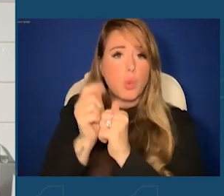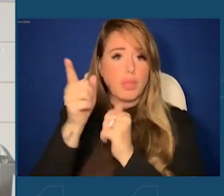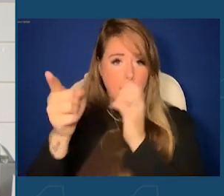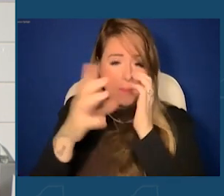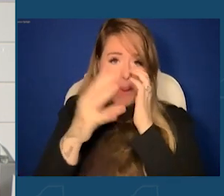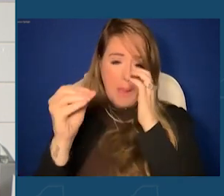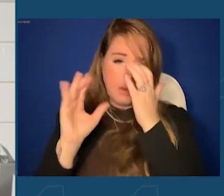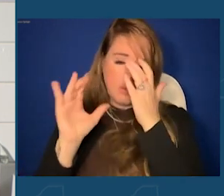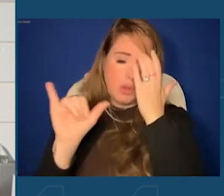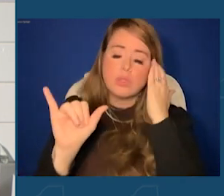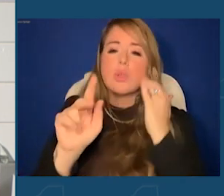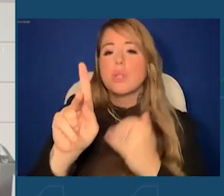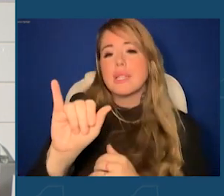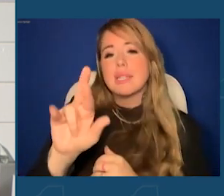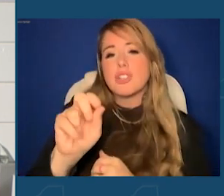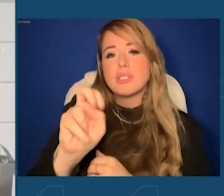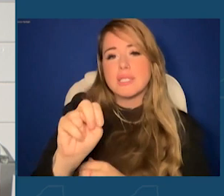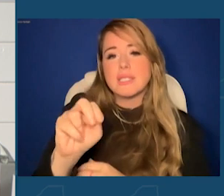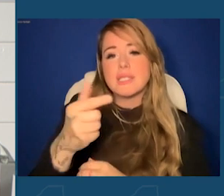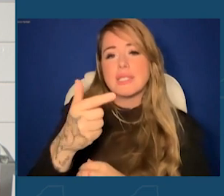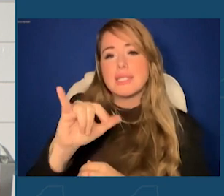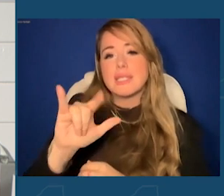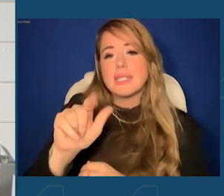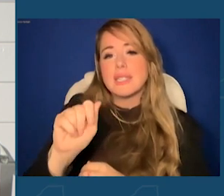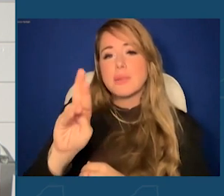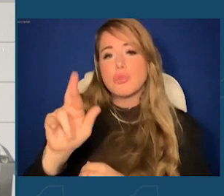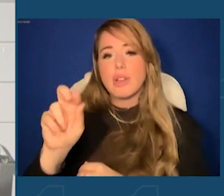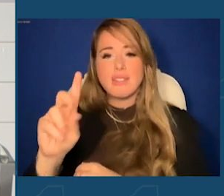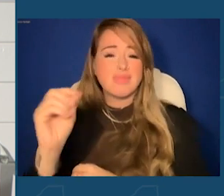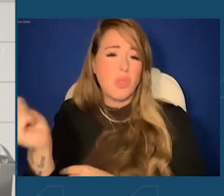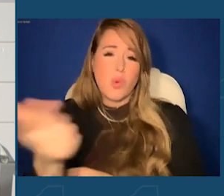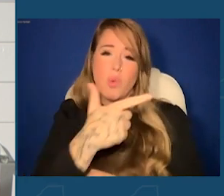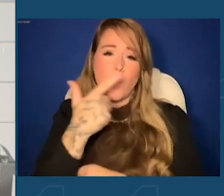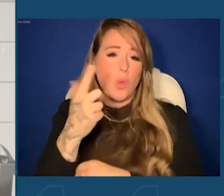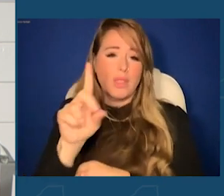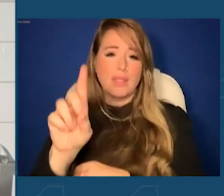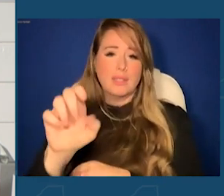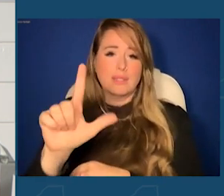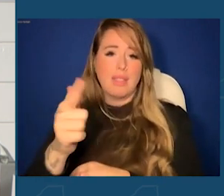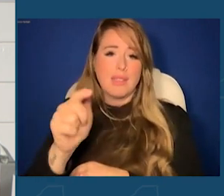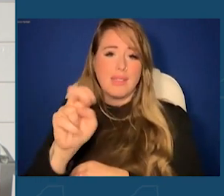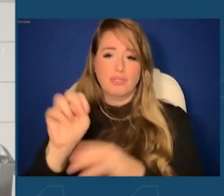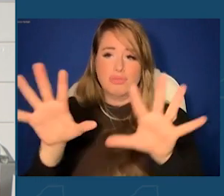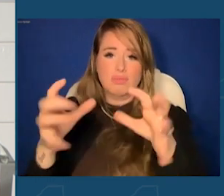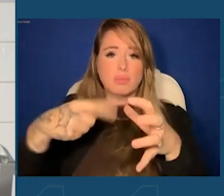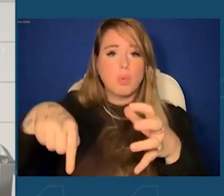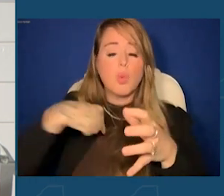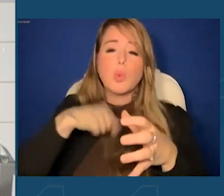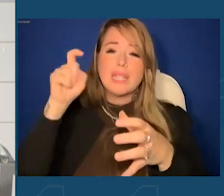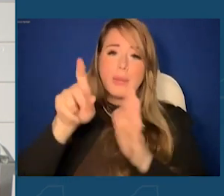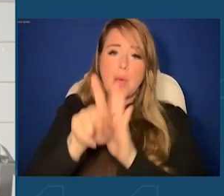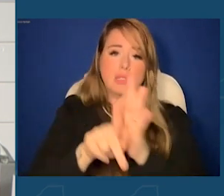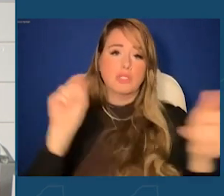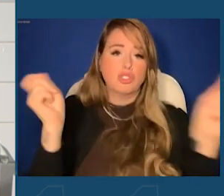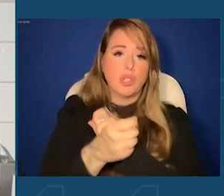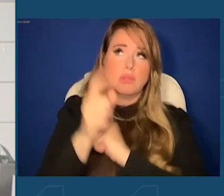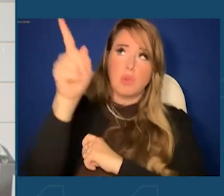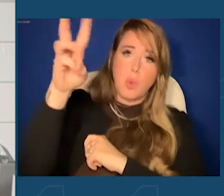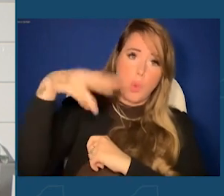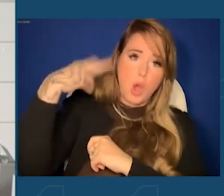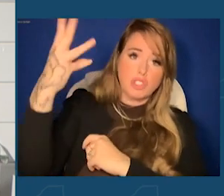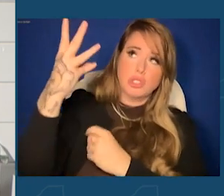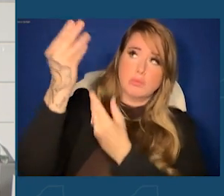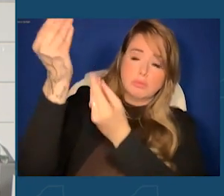all the members here, and the entire delegation. We need this change in policy from Washington to